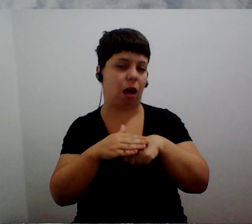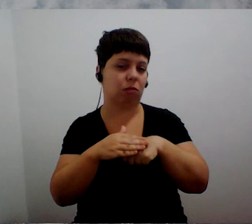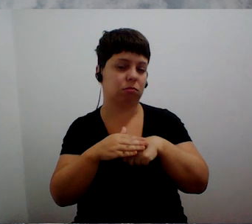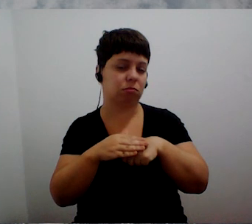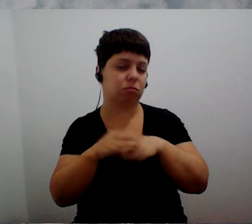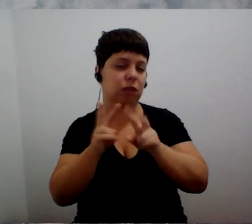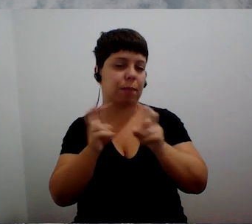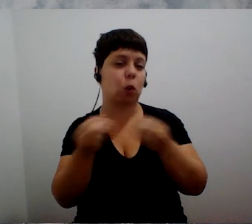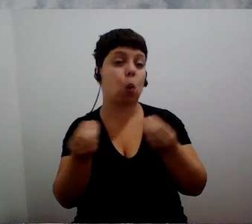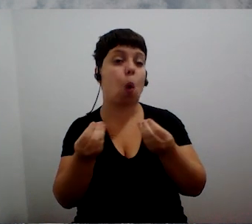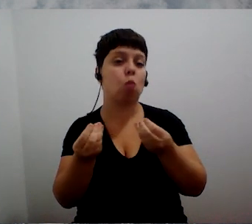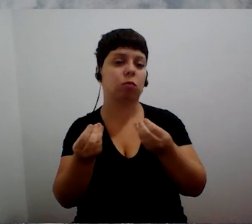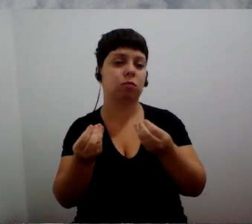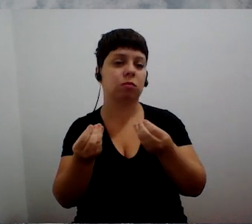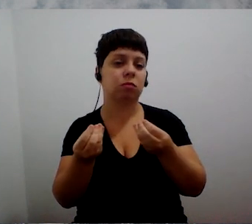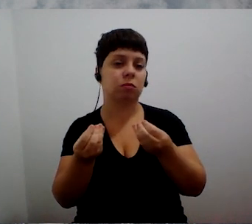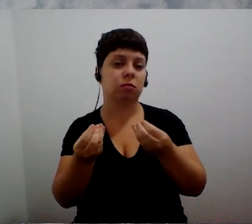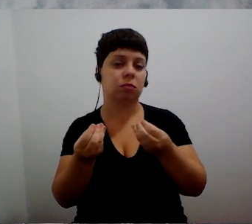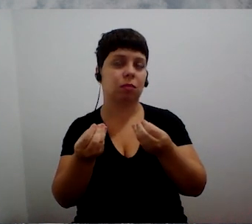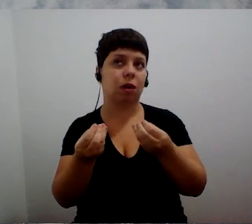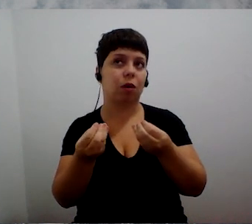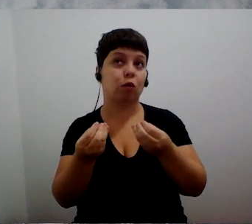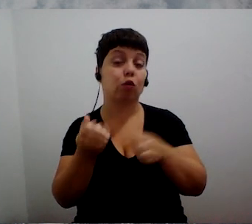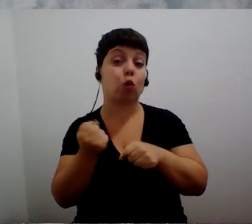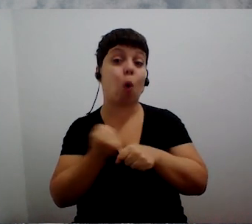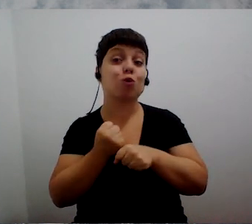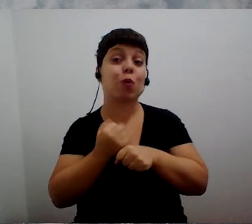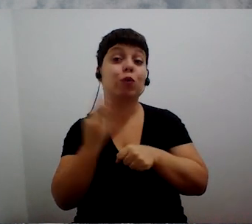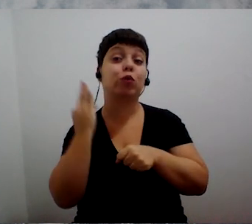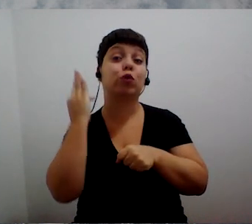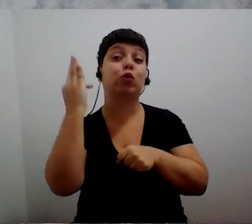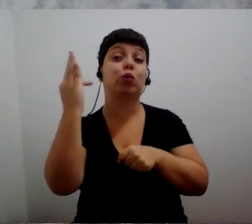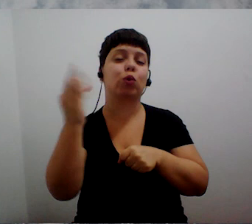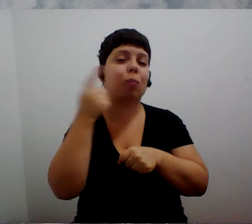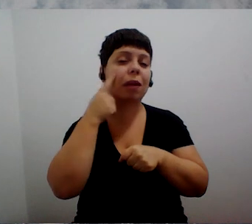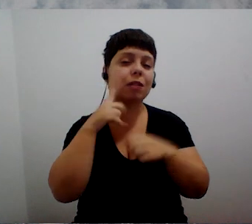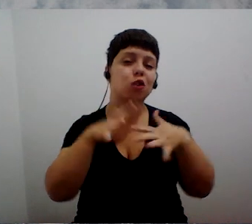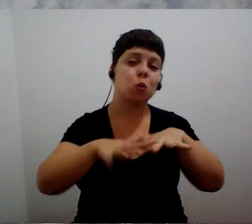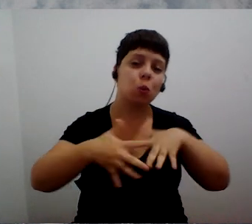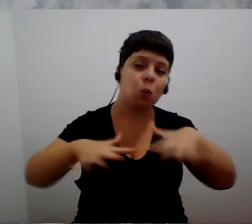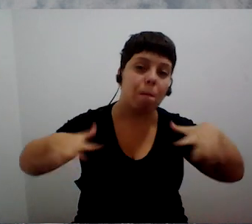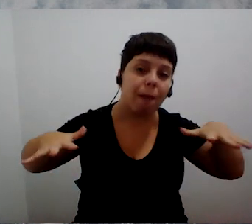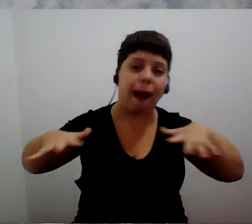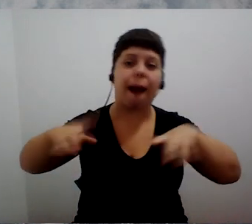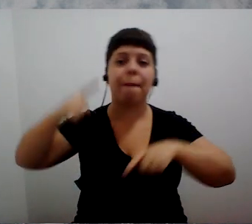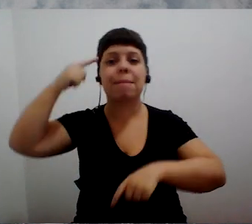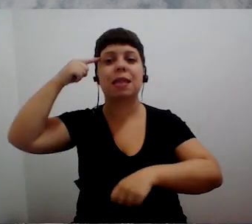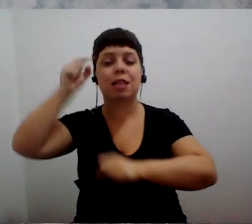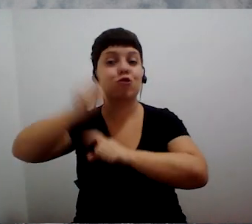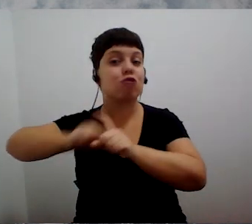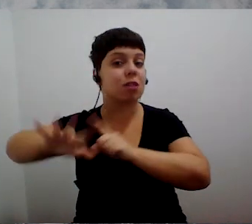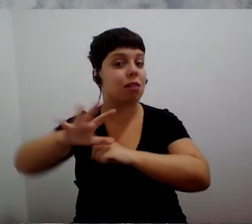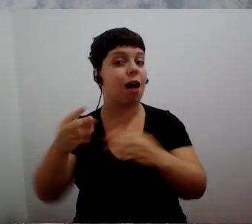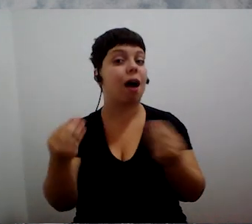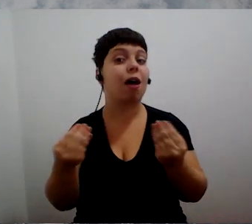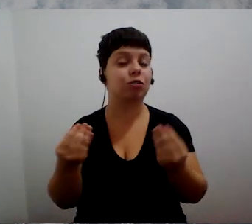we can use this to discuss a little bit more how can we build a future related to the